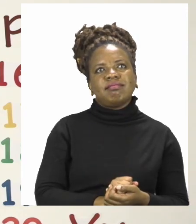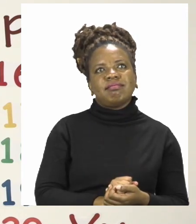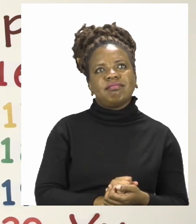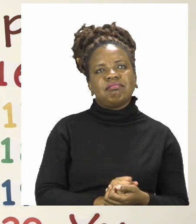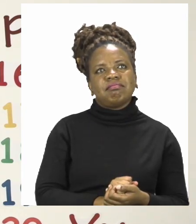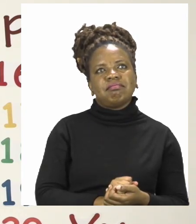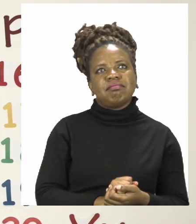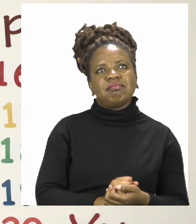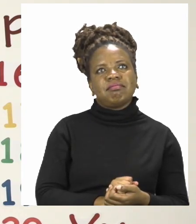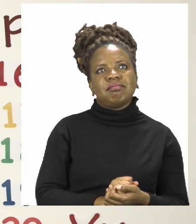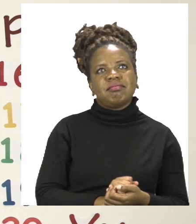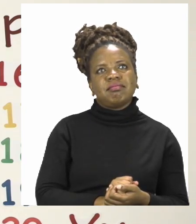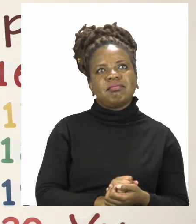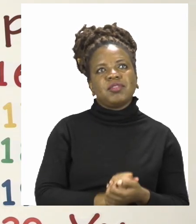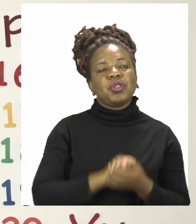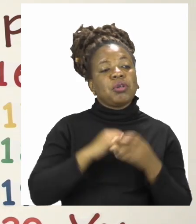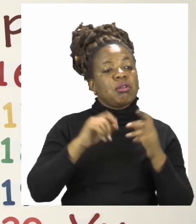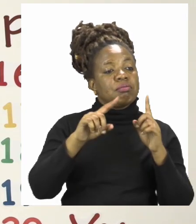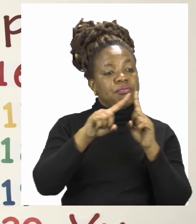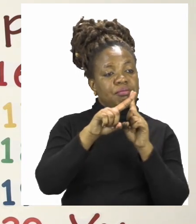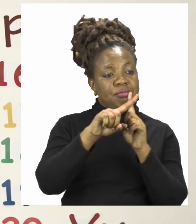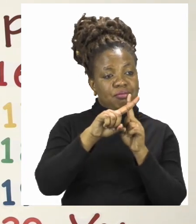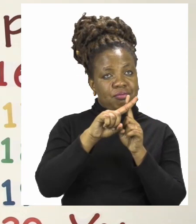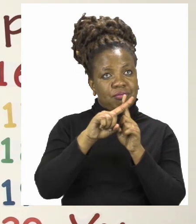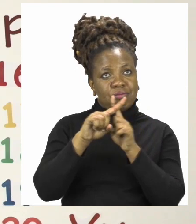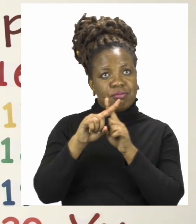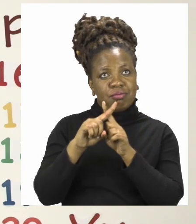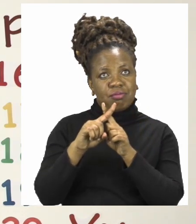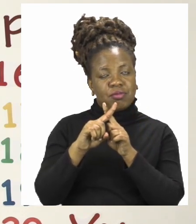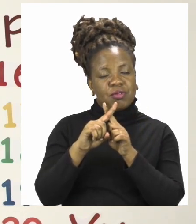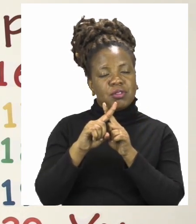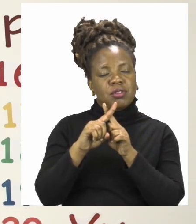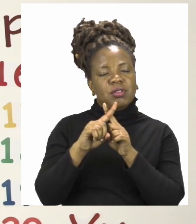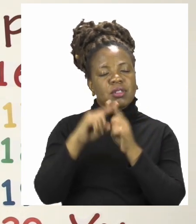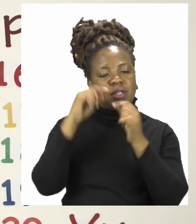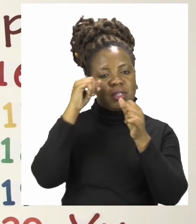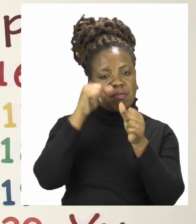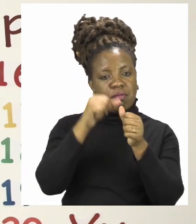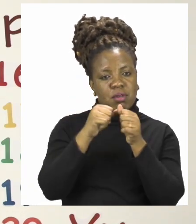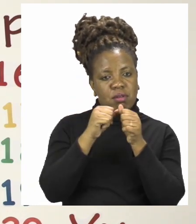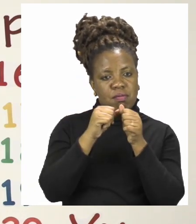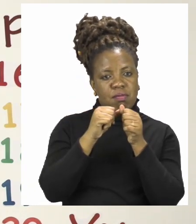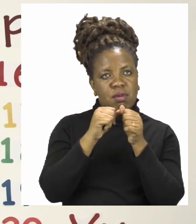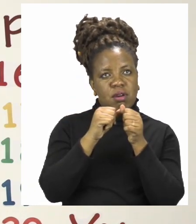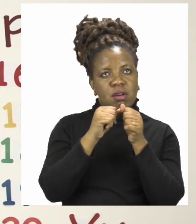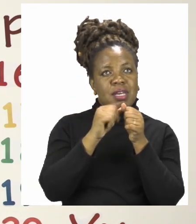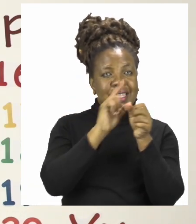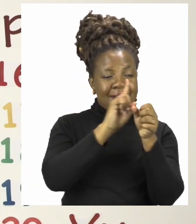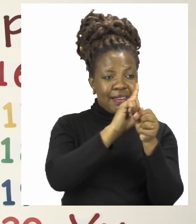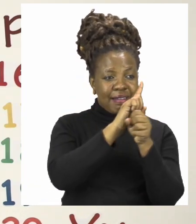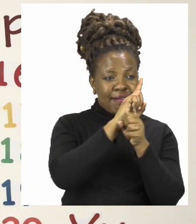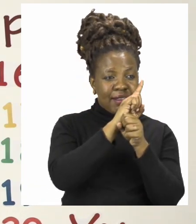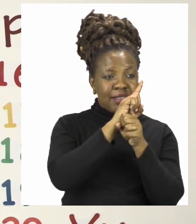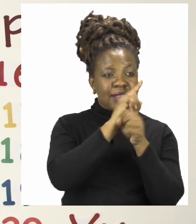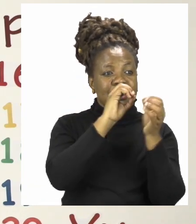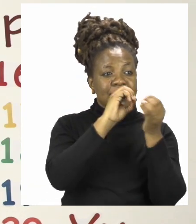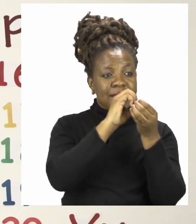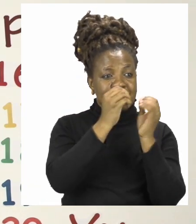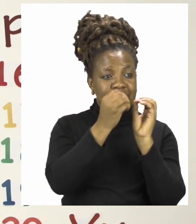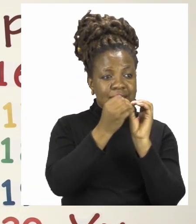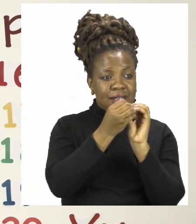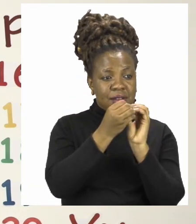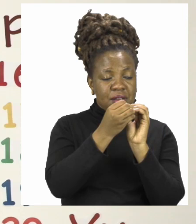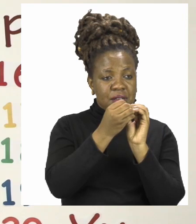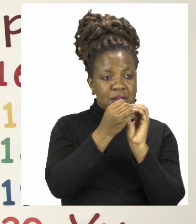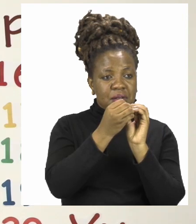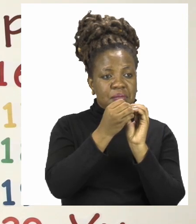you're doing your multiplication, make sure that you draw the set first. The first number is telling you how many sets you should draw. And